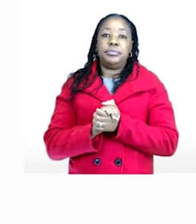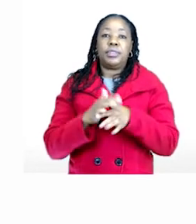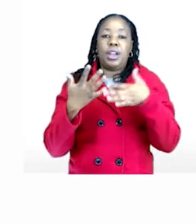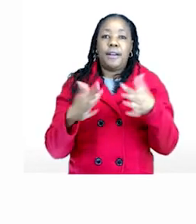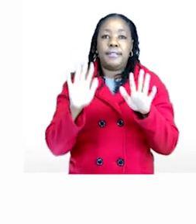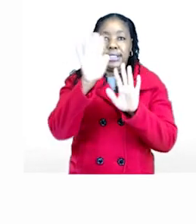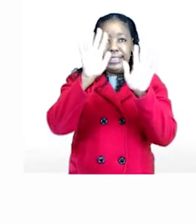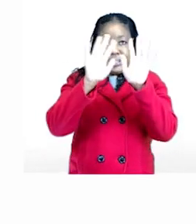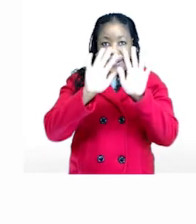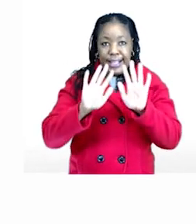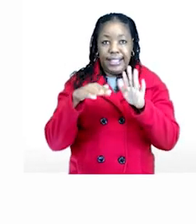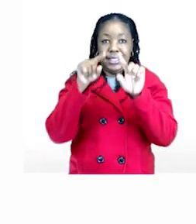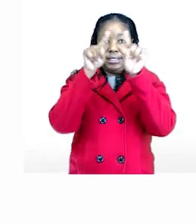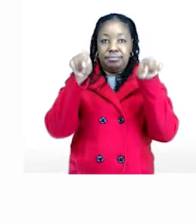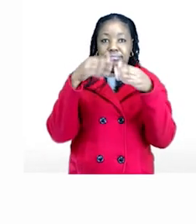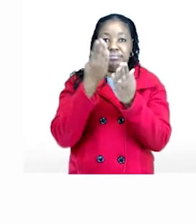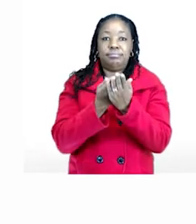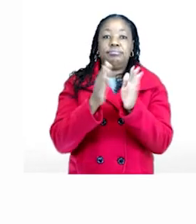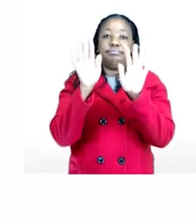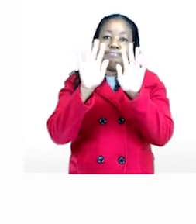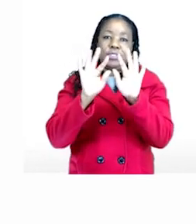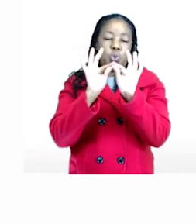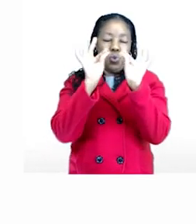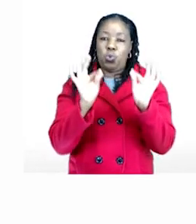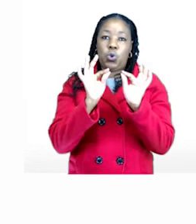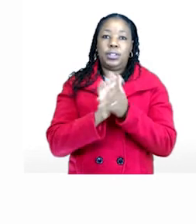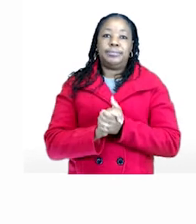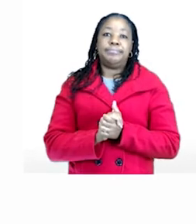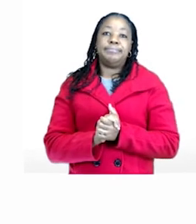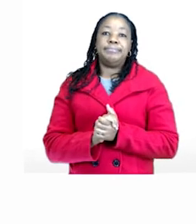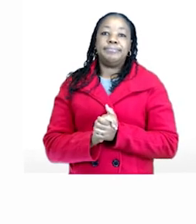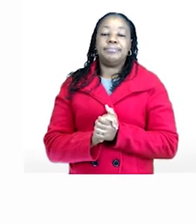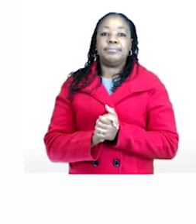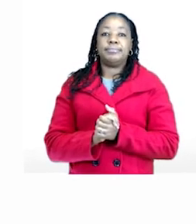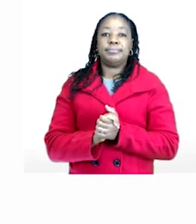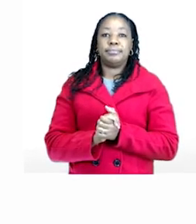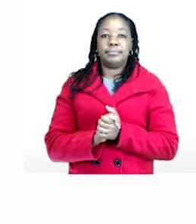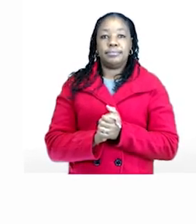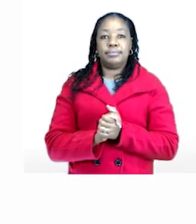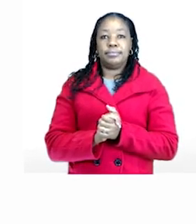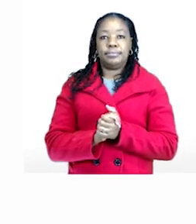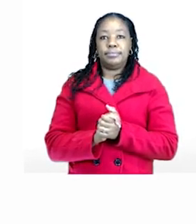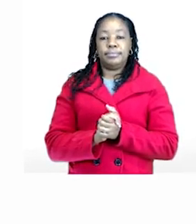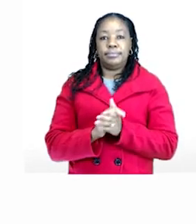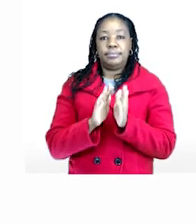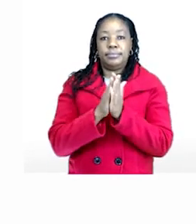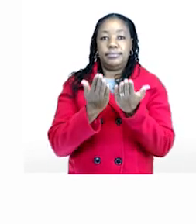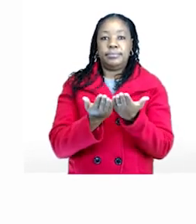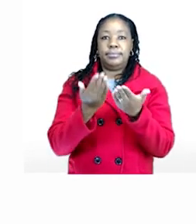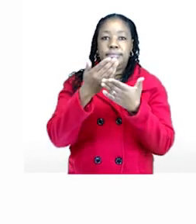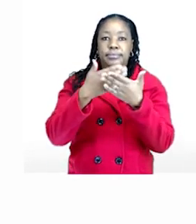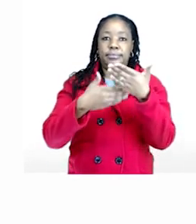the picture. Well done if you have completed page 4. Now we turn over